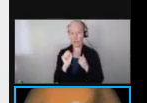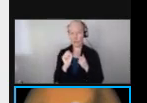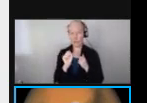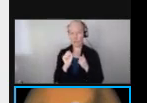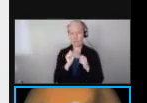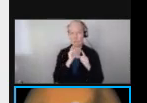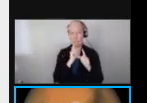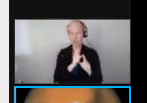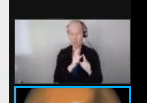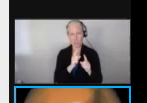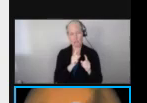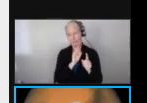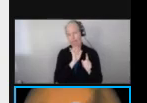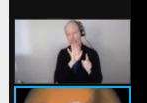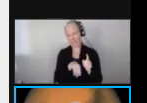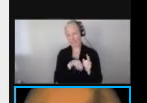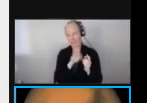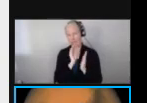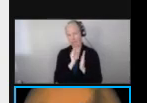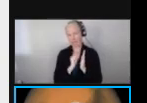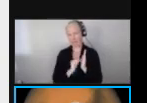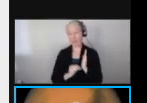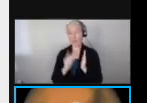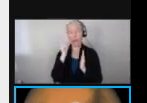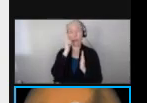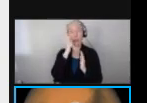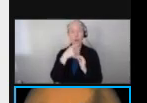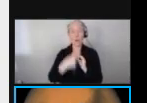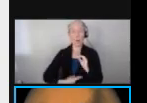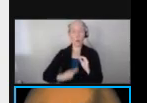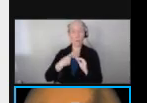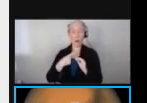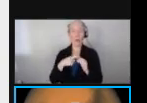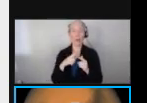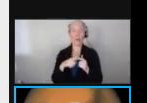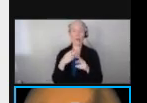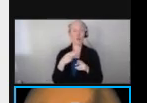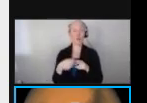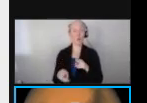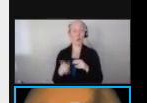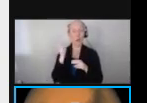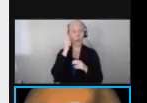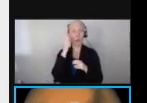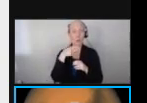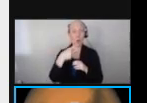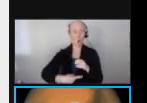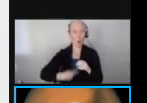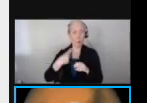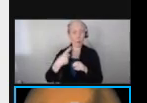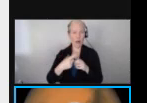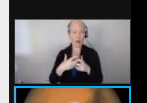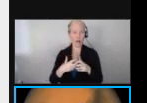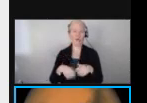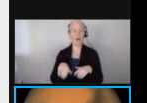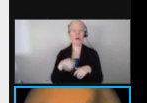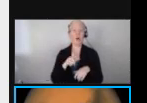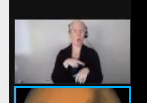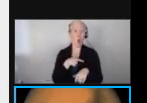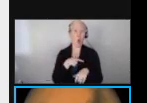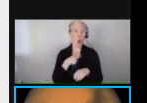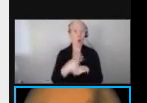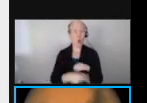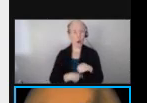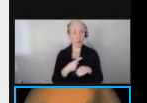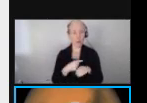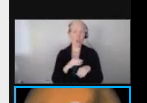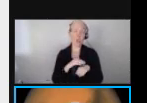mission. So we have lunar orbital short, lunar orbital long, lunar orbital and surface short,